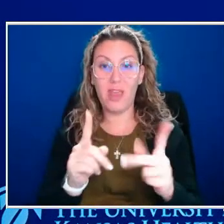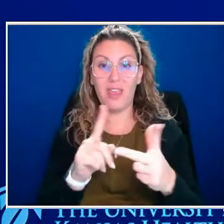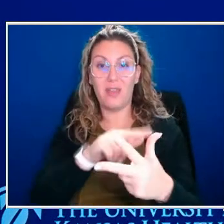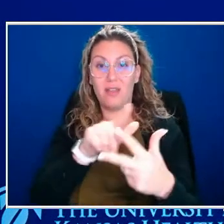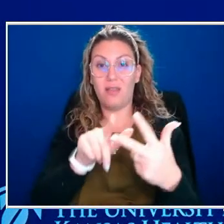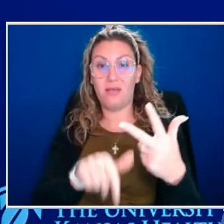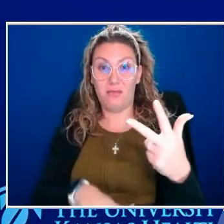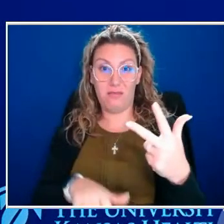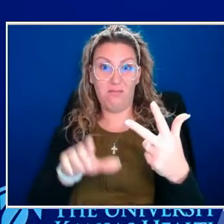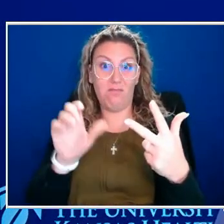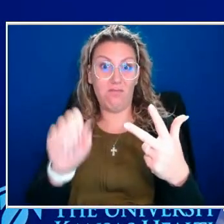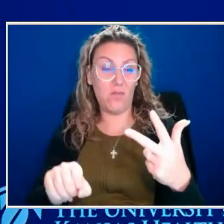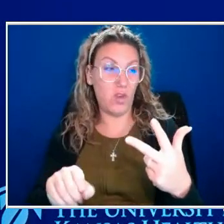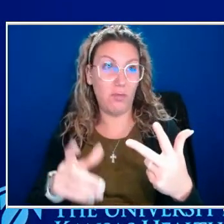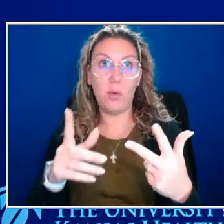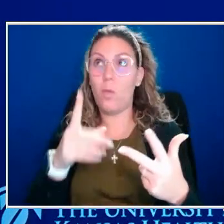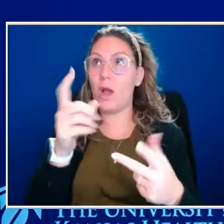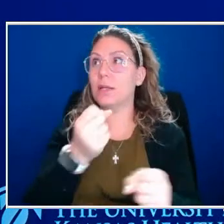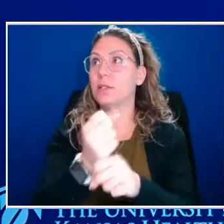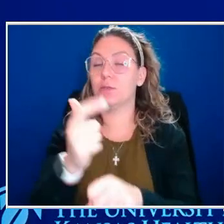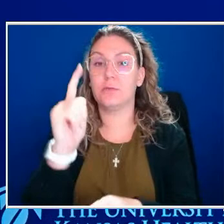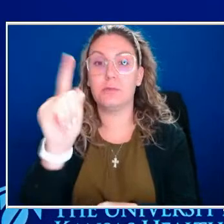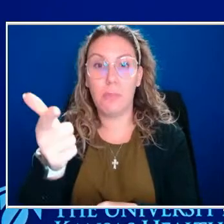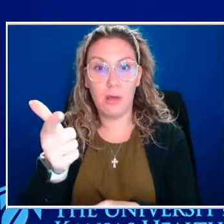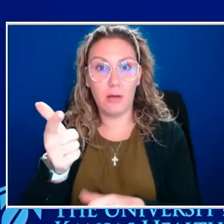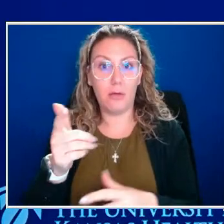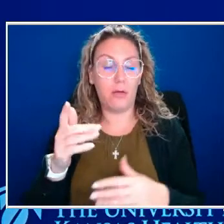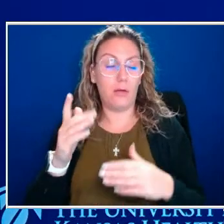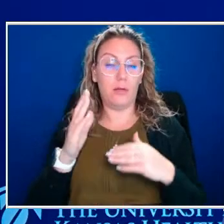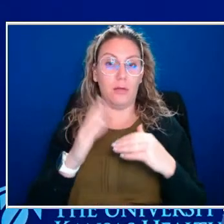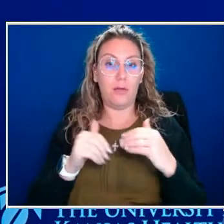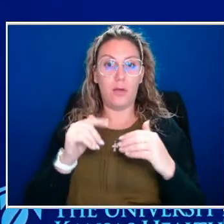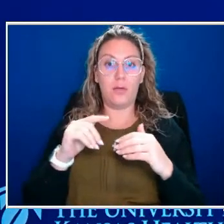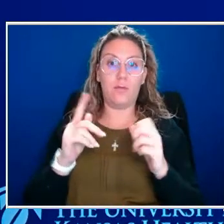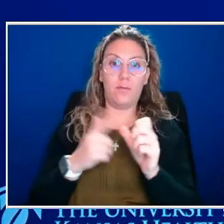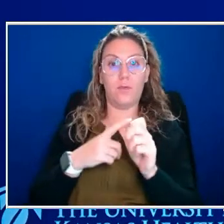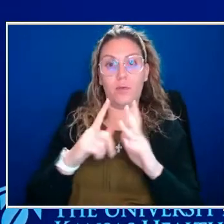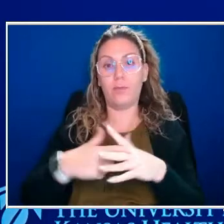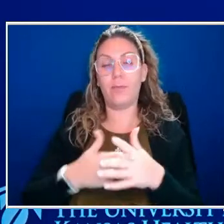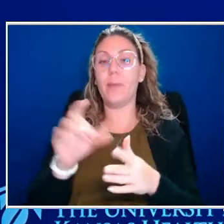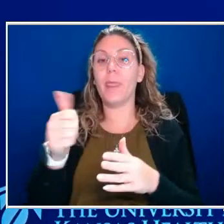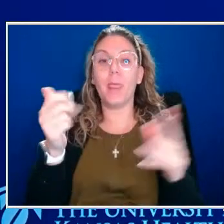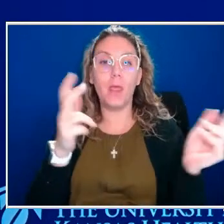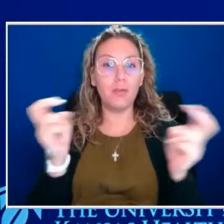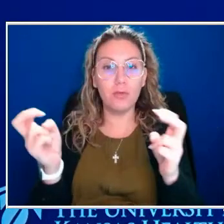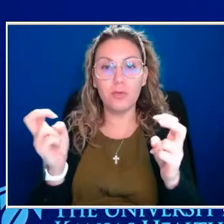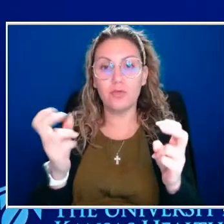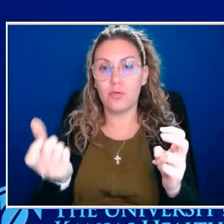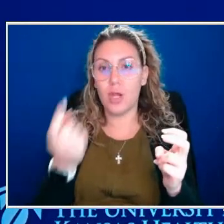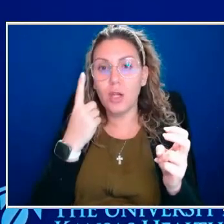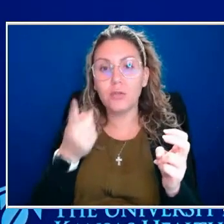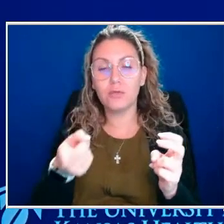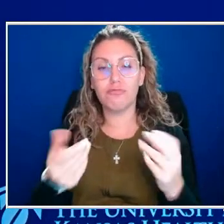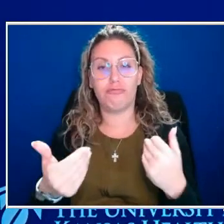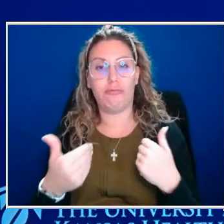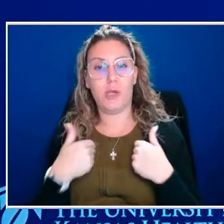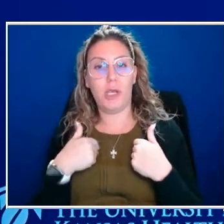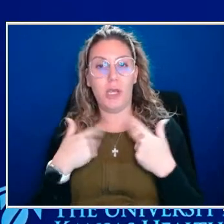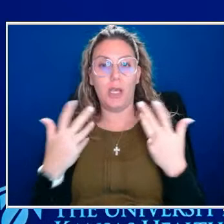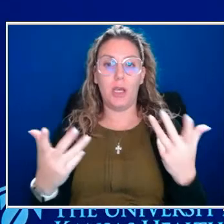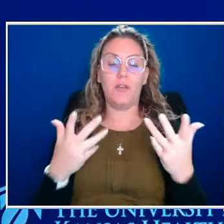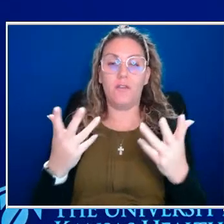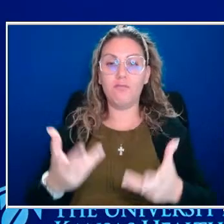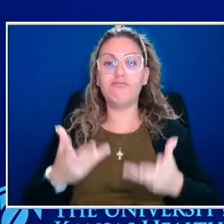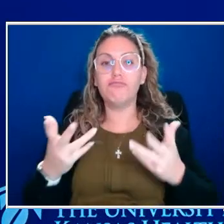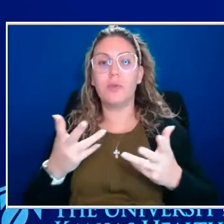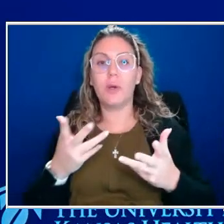more than a year ago when they were first rolled out. The other issue is to understand that you do have that waning immunity, especially